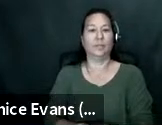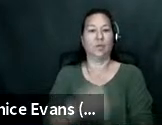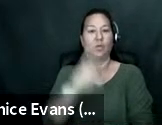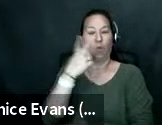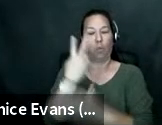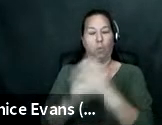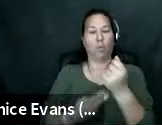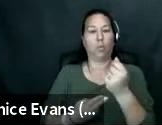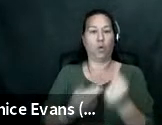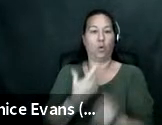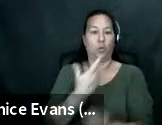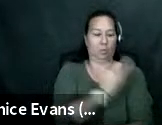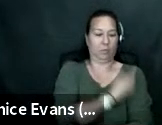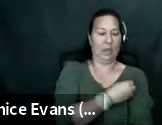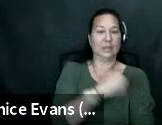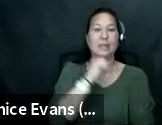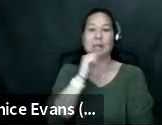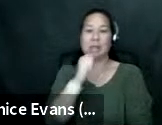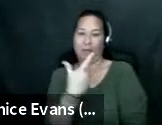Next slide, please.